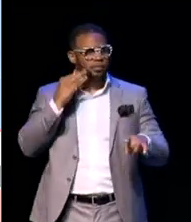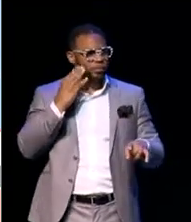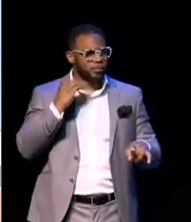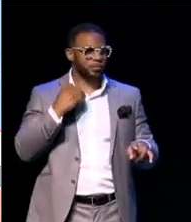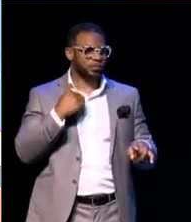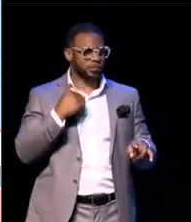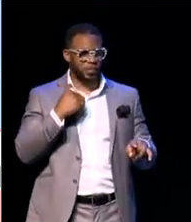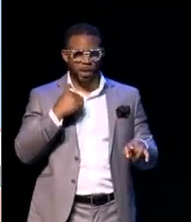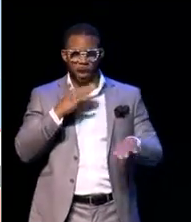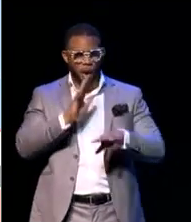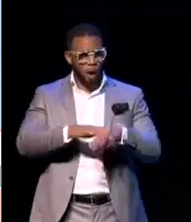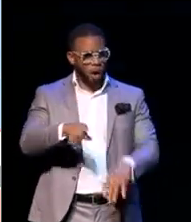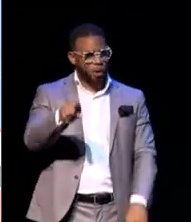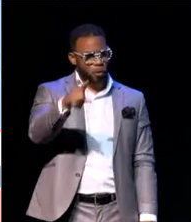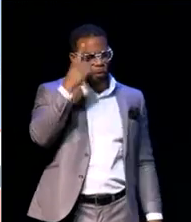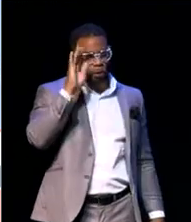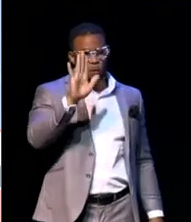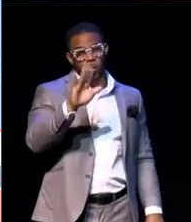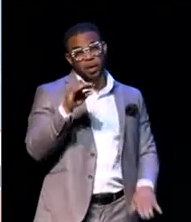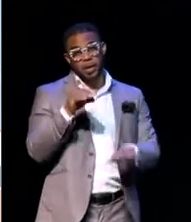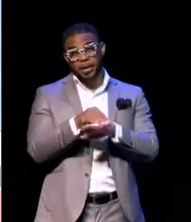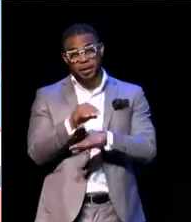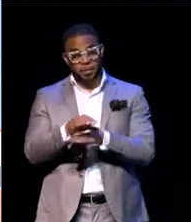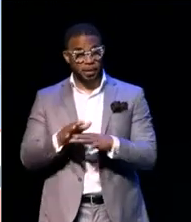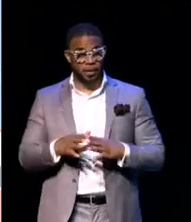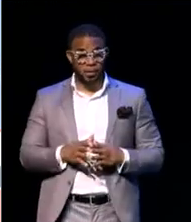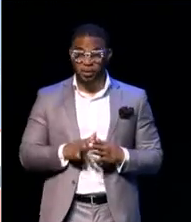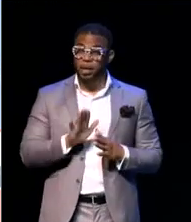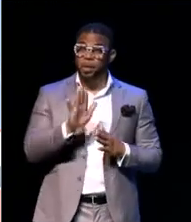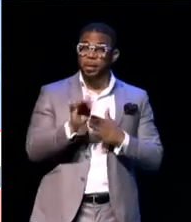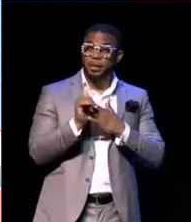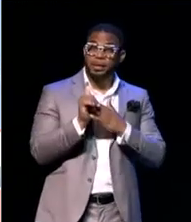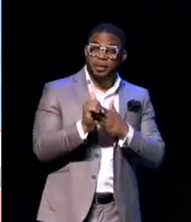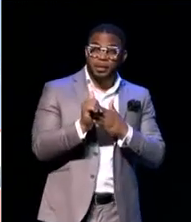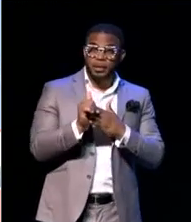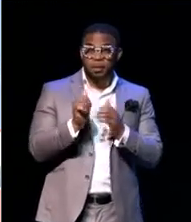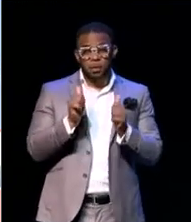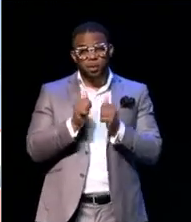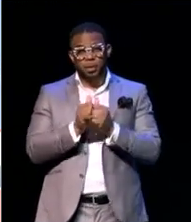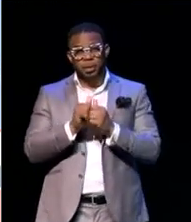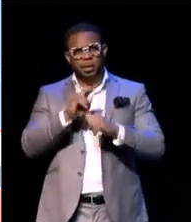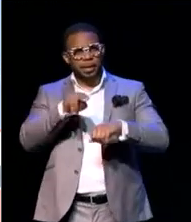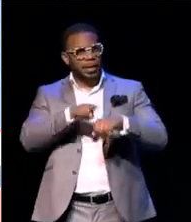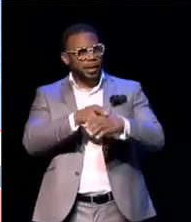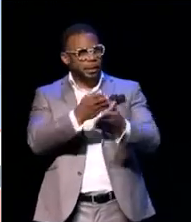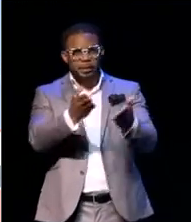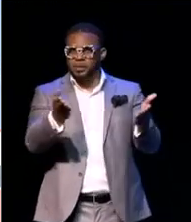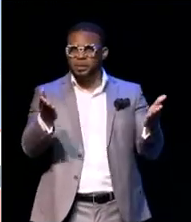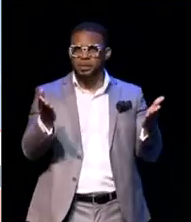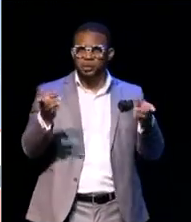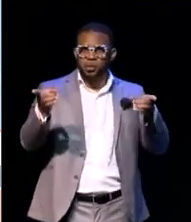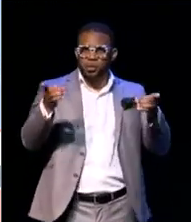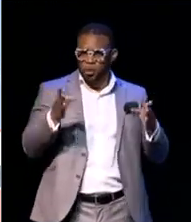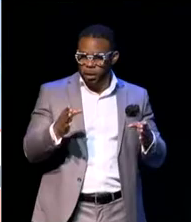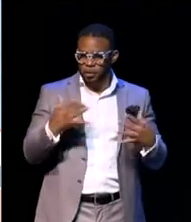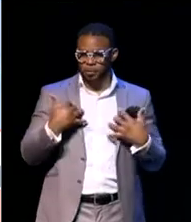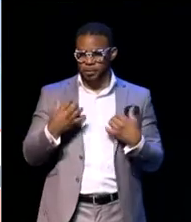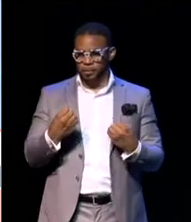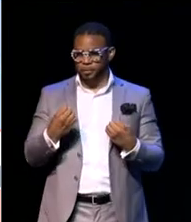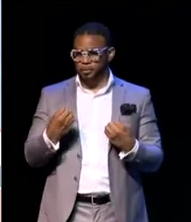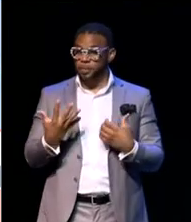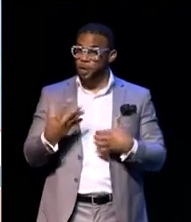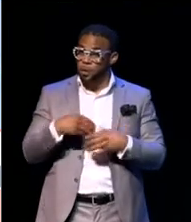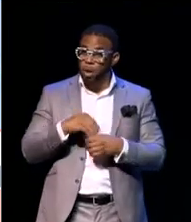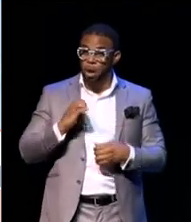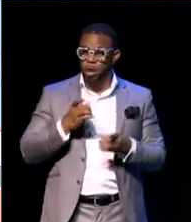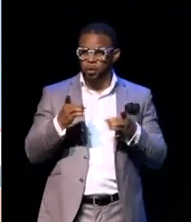that we have called on you for your advice and your leadership with the nation's directors of health,